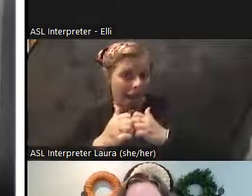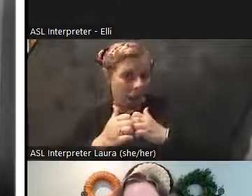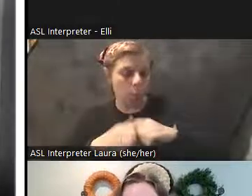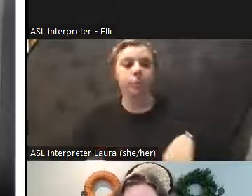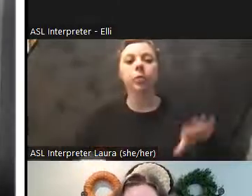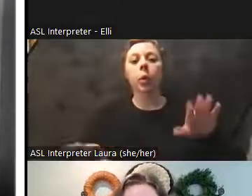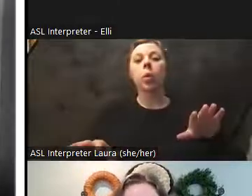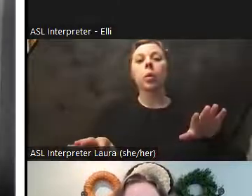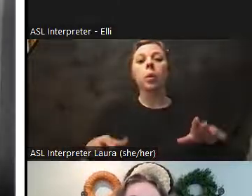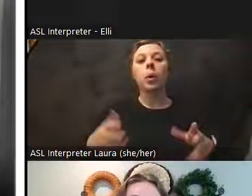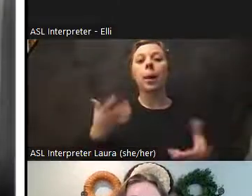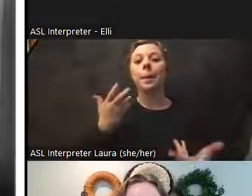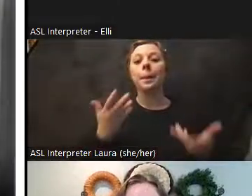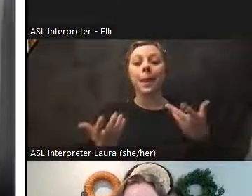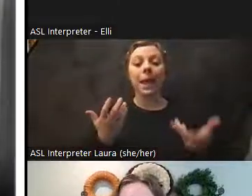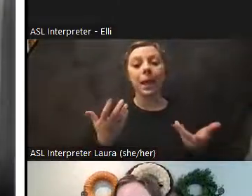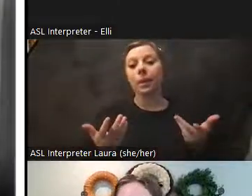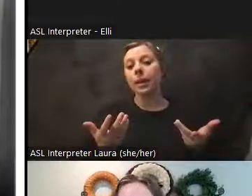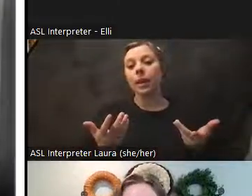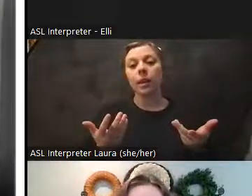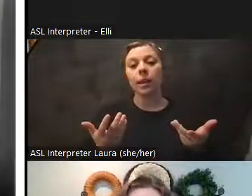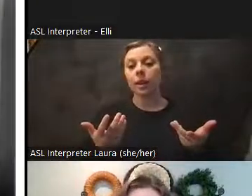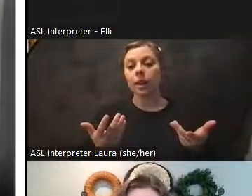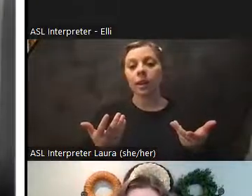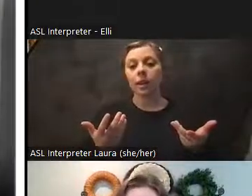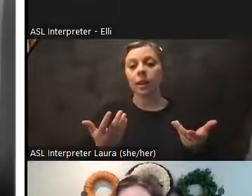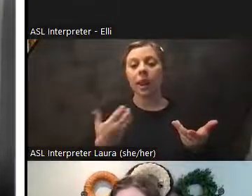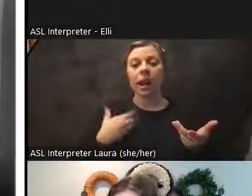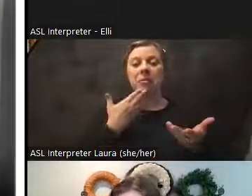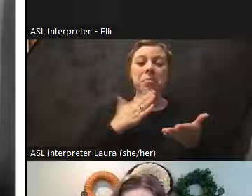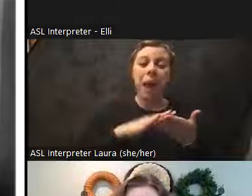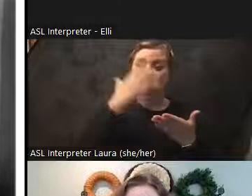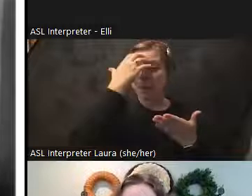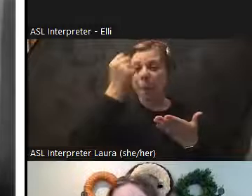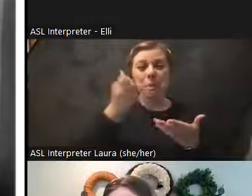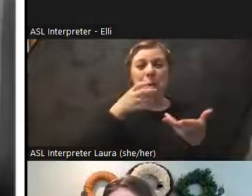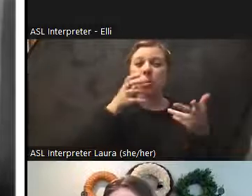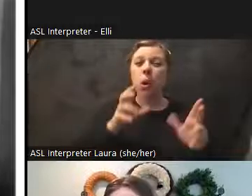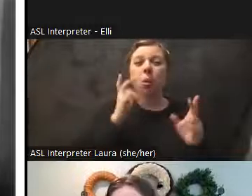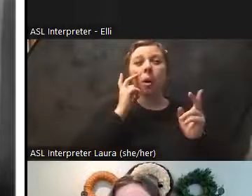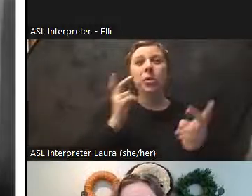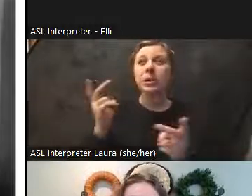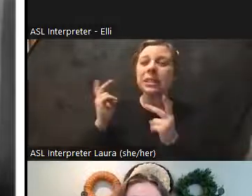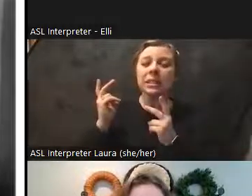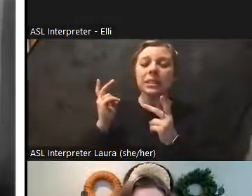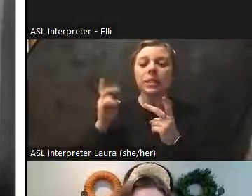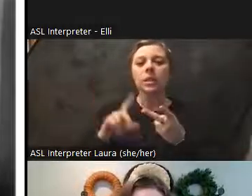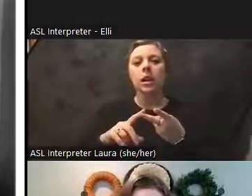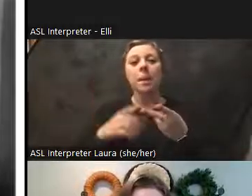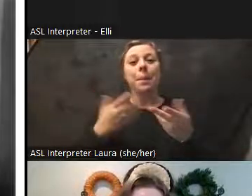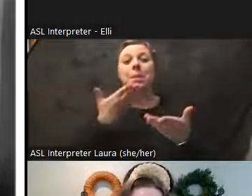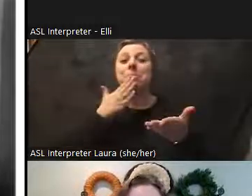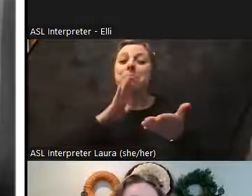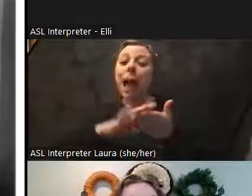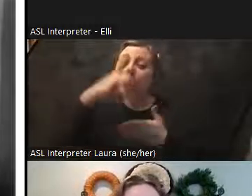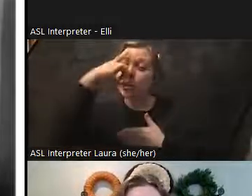like unwanted or upsetting memories. You might experience nightmares or